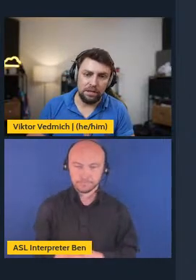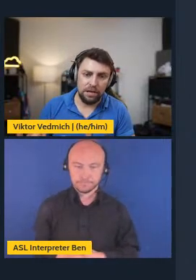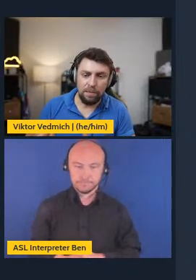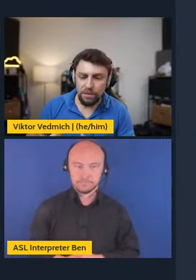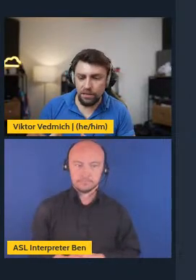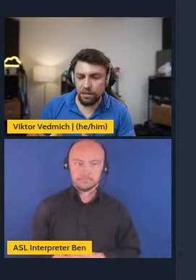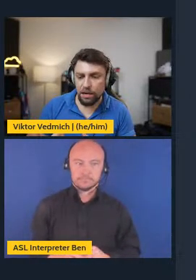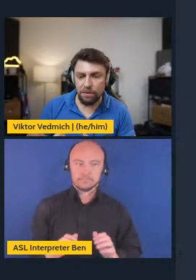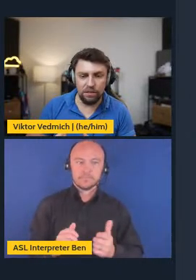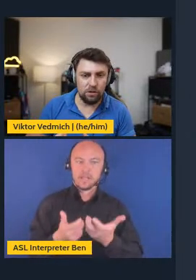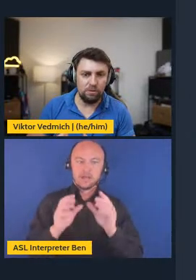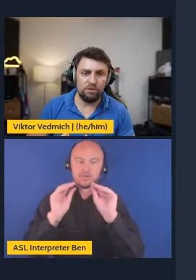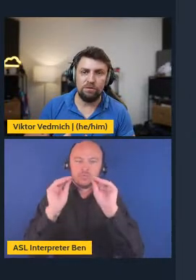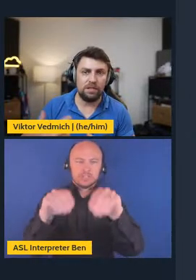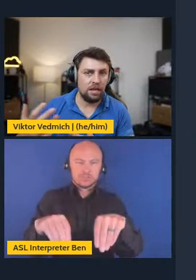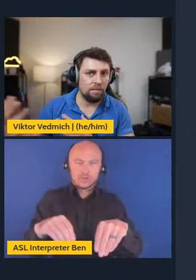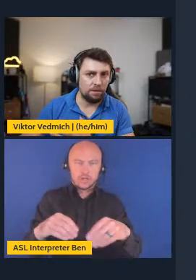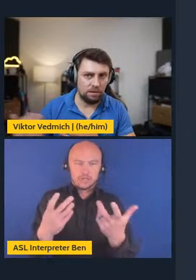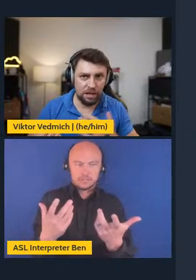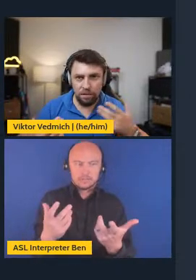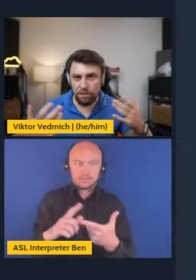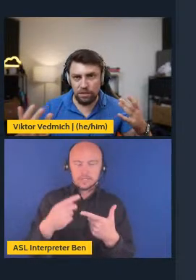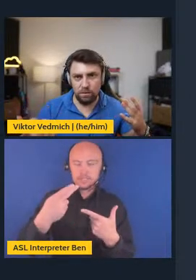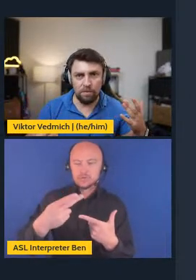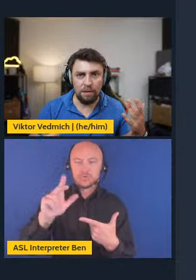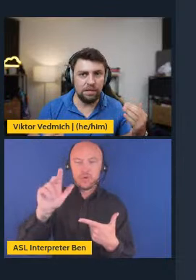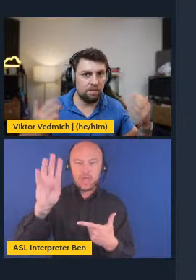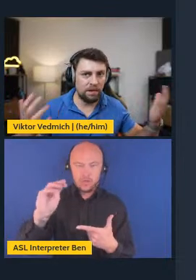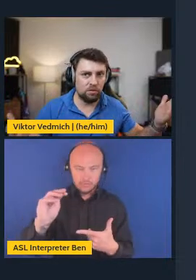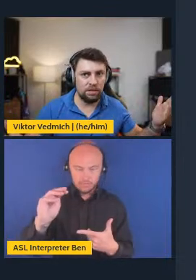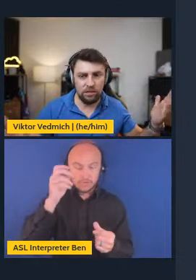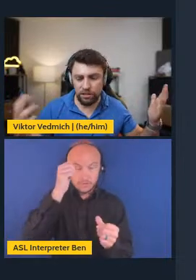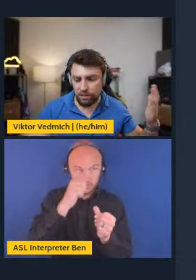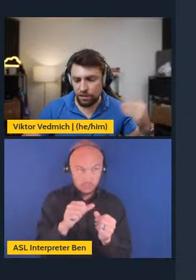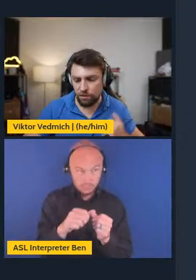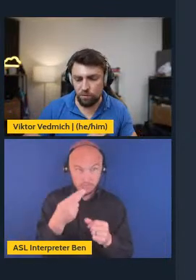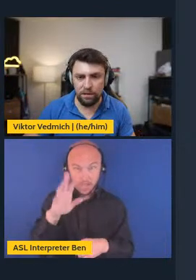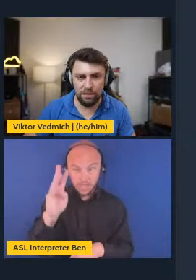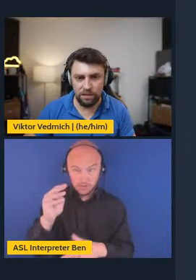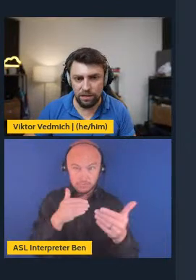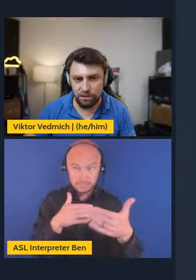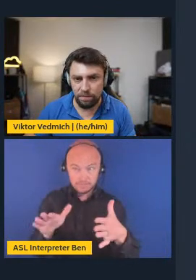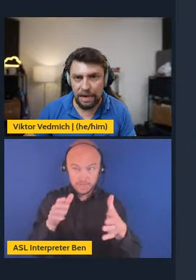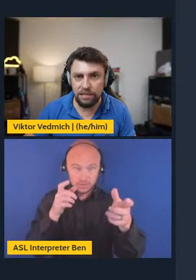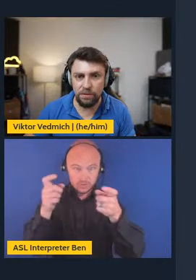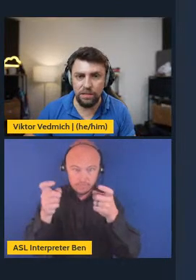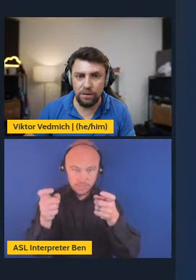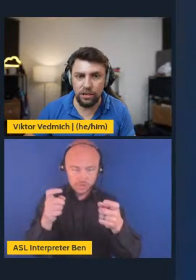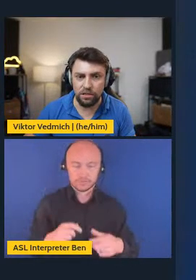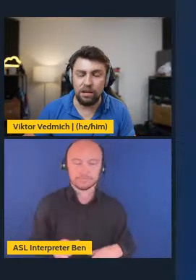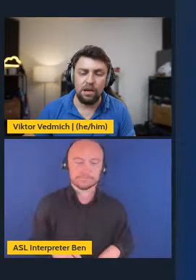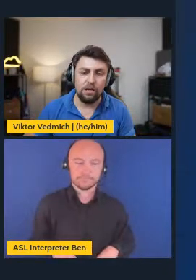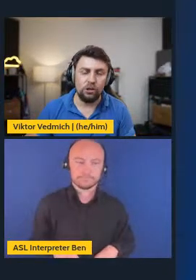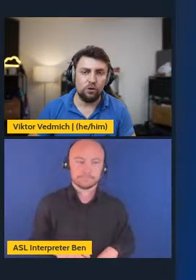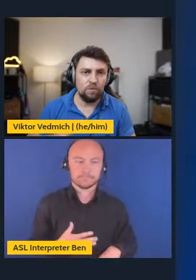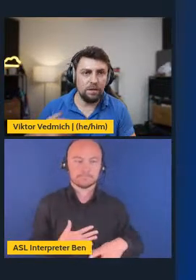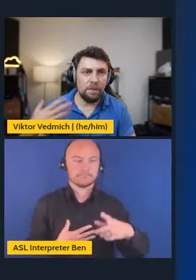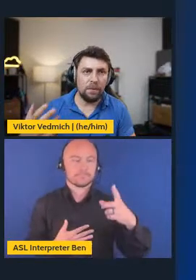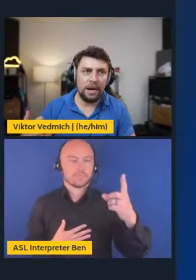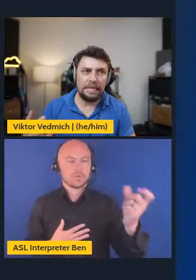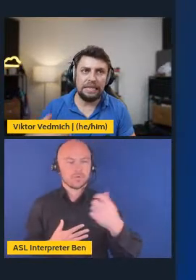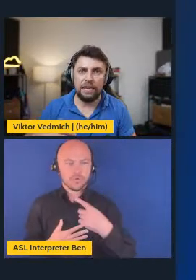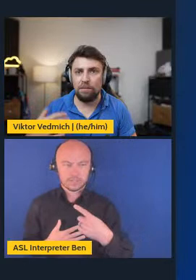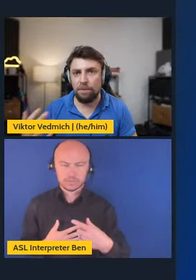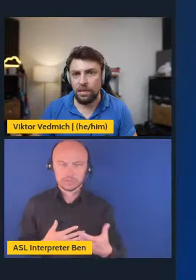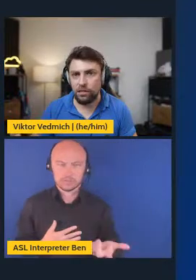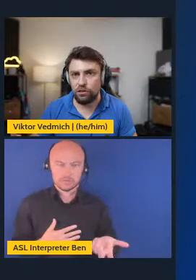Carpenter? Carpenter currently distributed through the Helm. Helm, as you remember, is package manager inside the Kubernetes cluster. And there is a question, should we